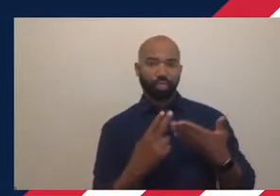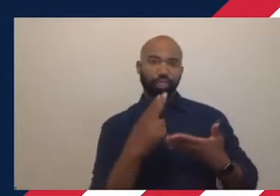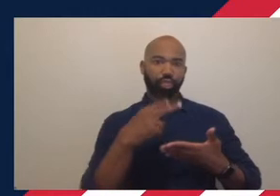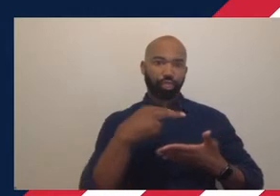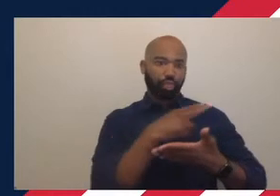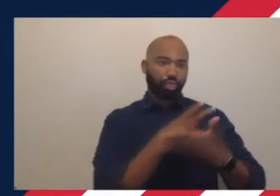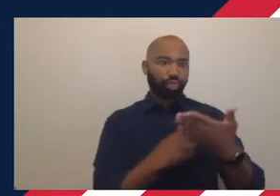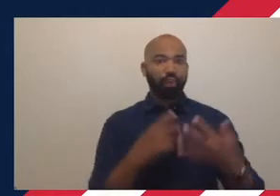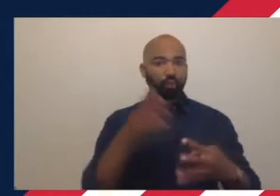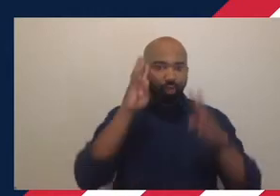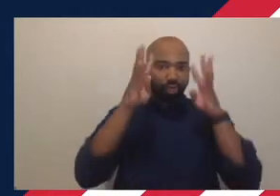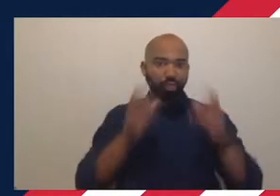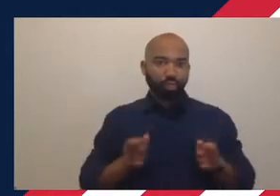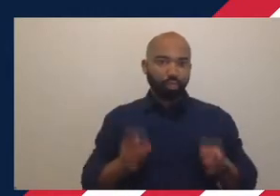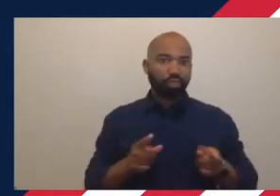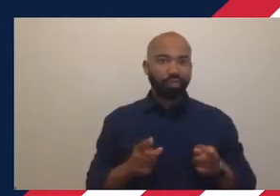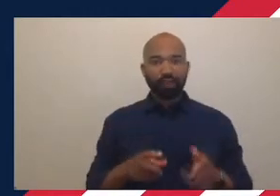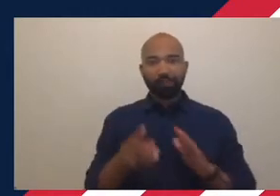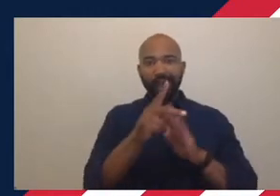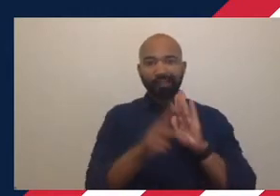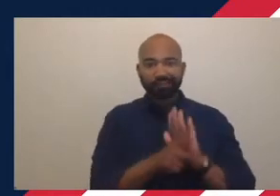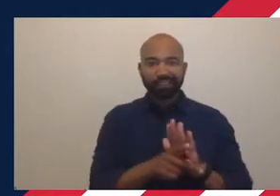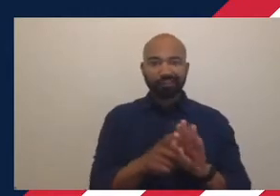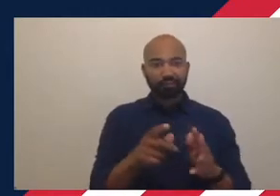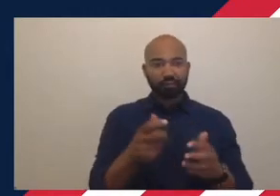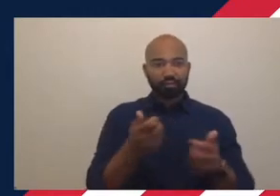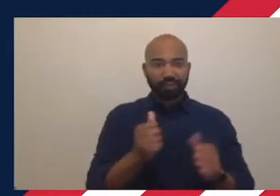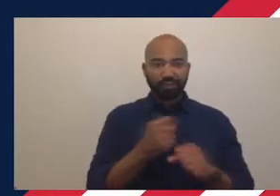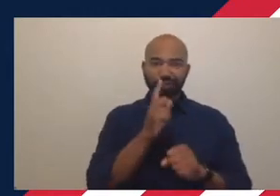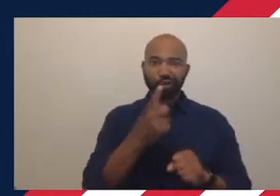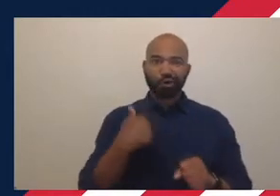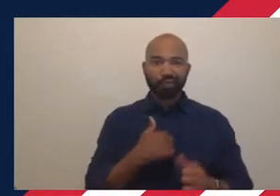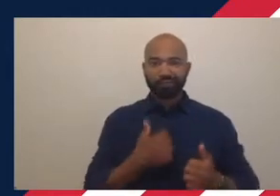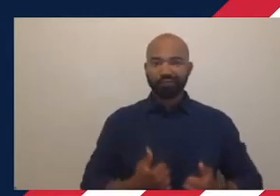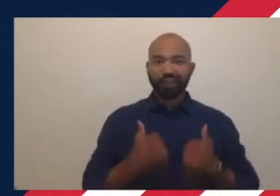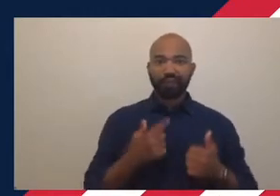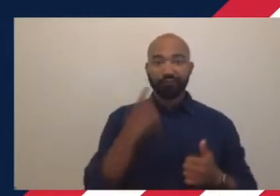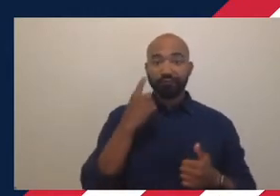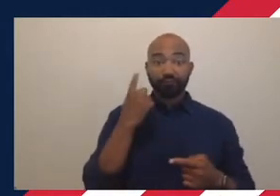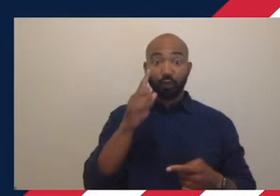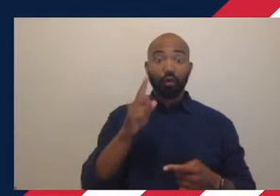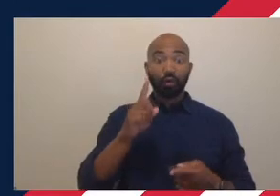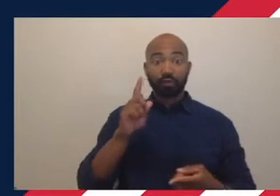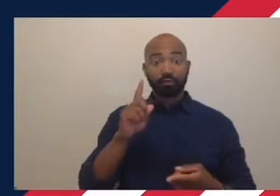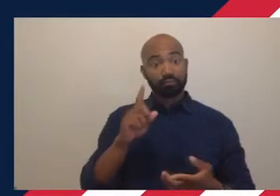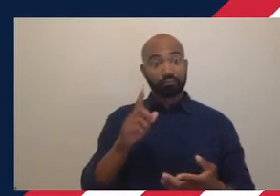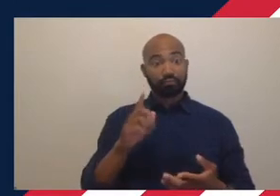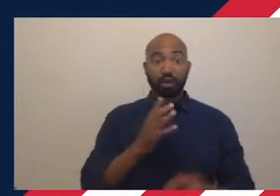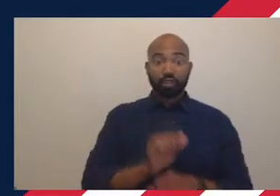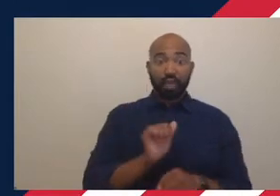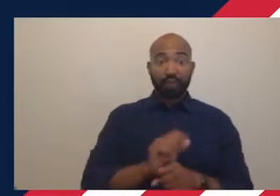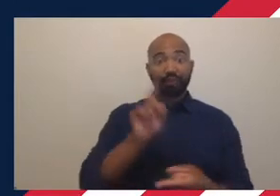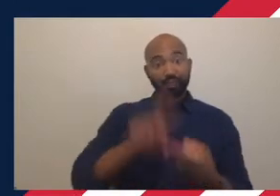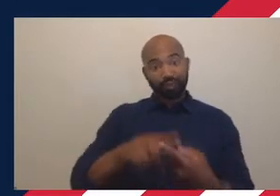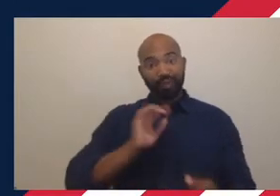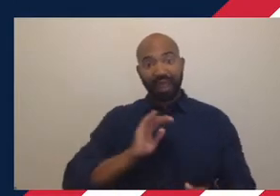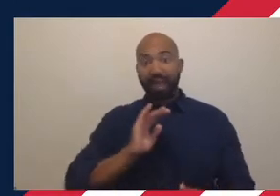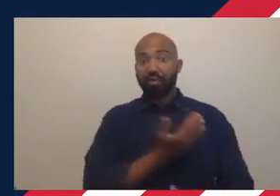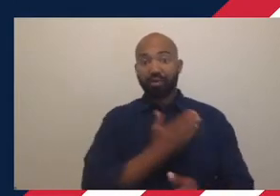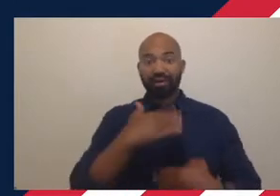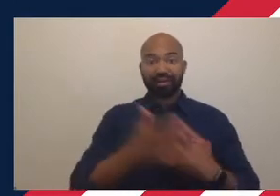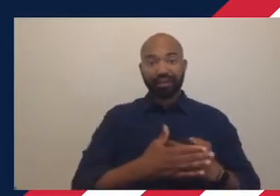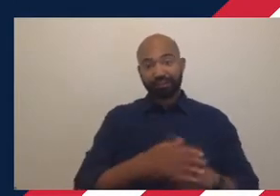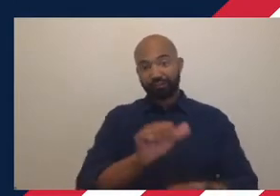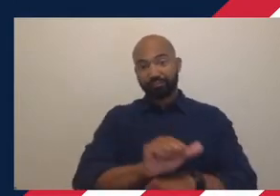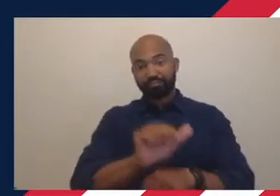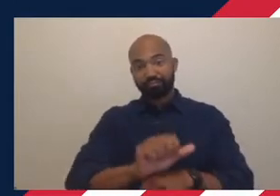policies and modalities that we could to survive in our next shift. Well, thank you very much. And many